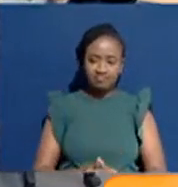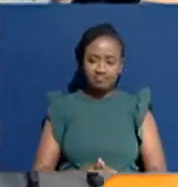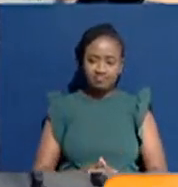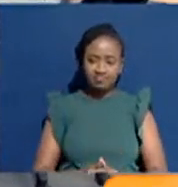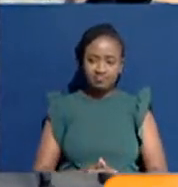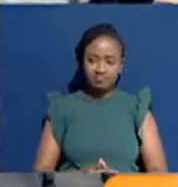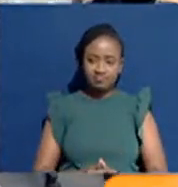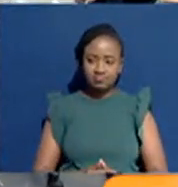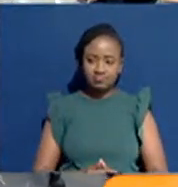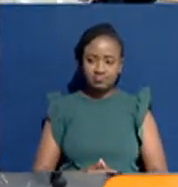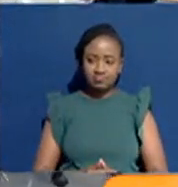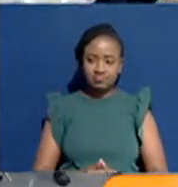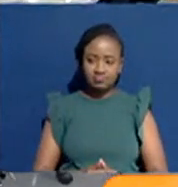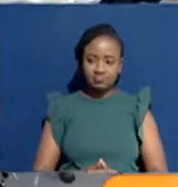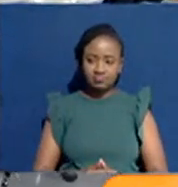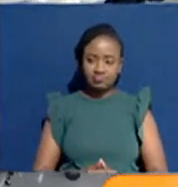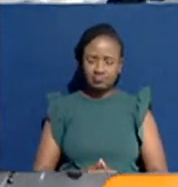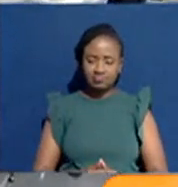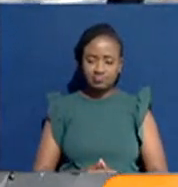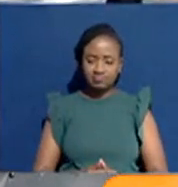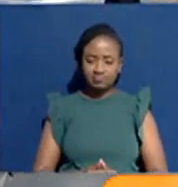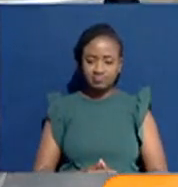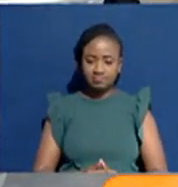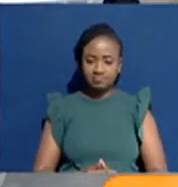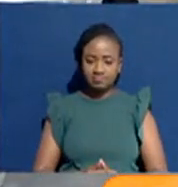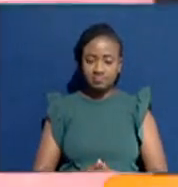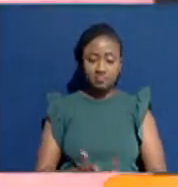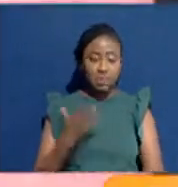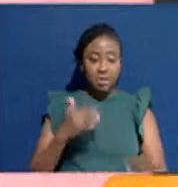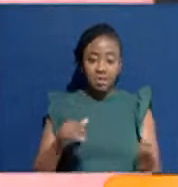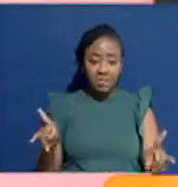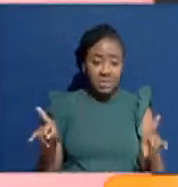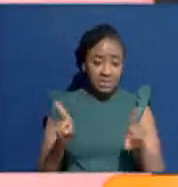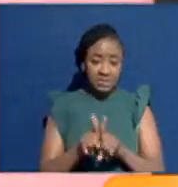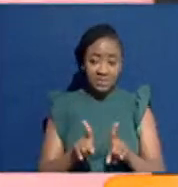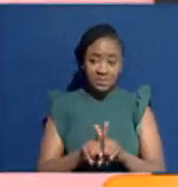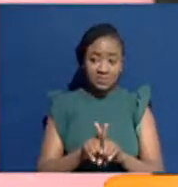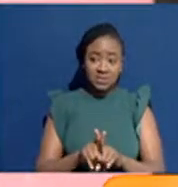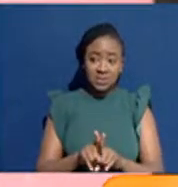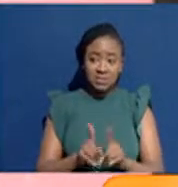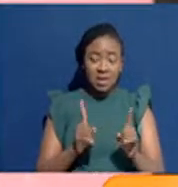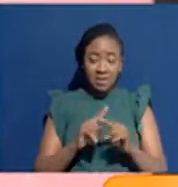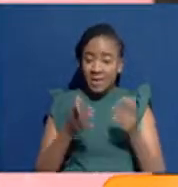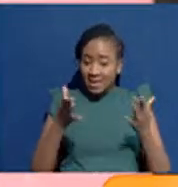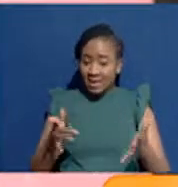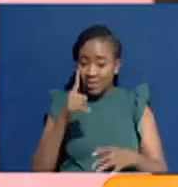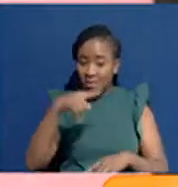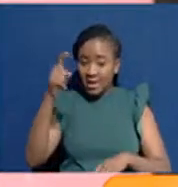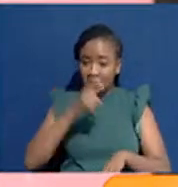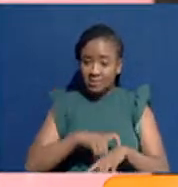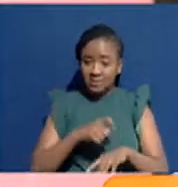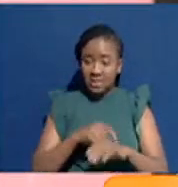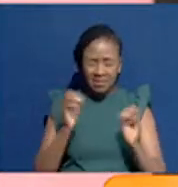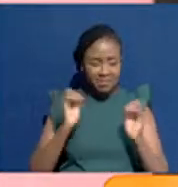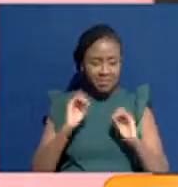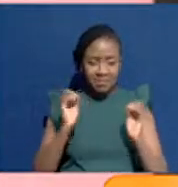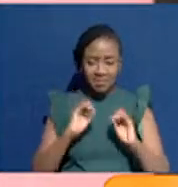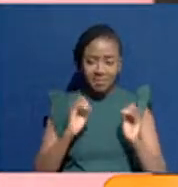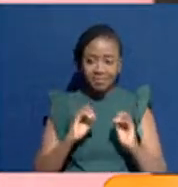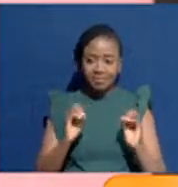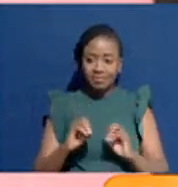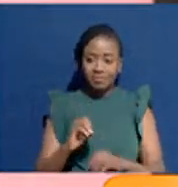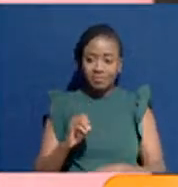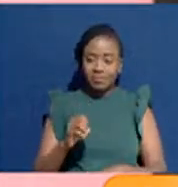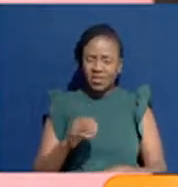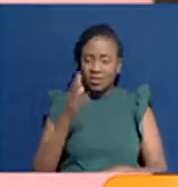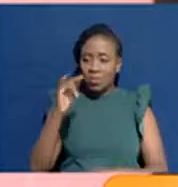Sam. So will it be the same? Let me say, it could even be the same, but we are not being allowed to have that conversation in a free environment. Because if you look,